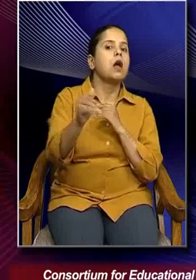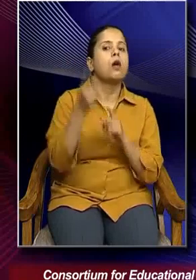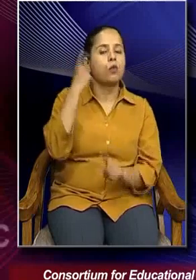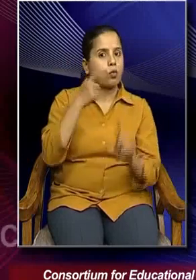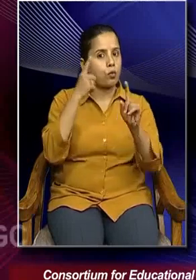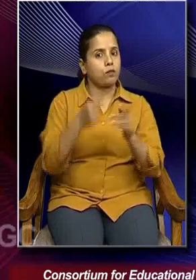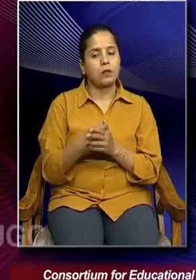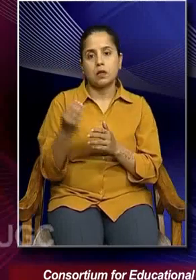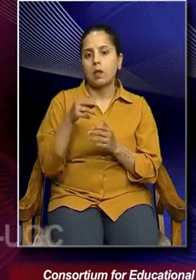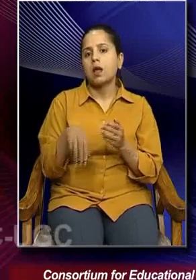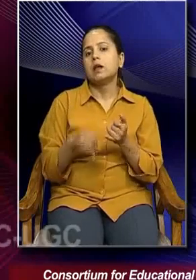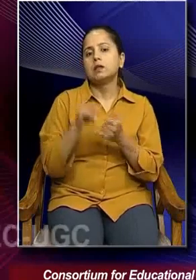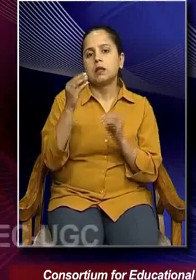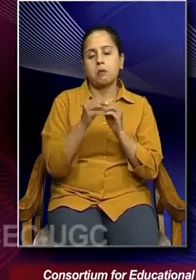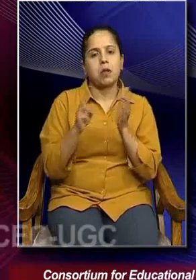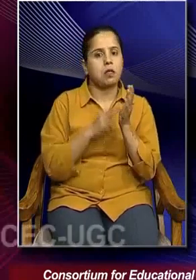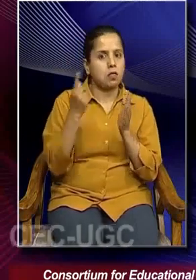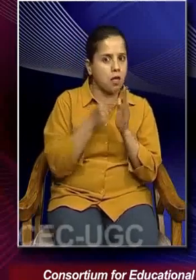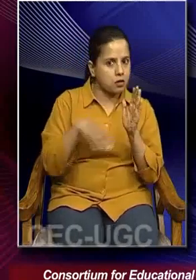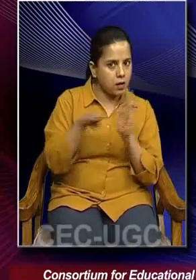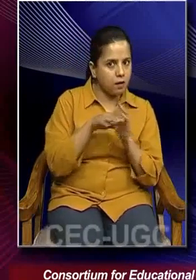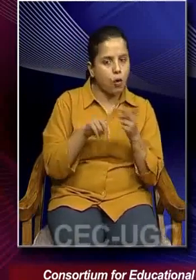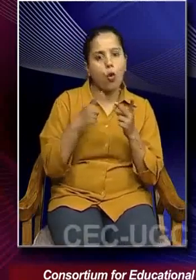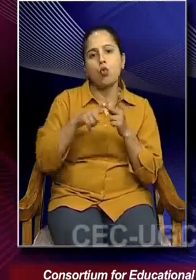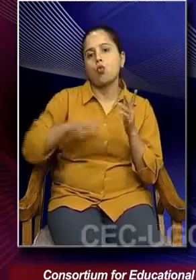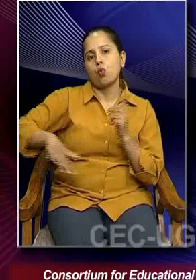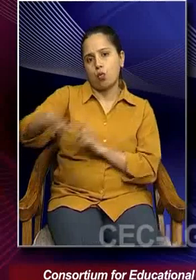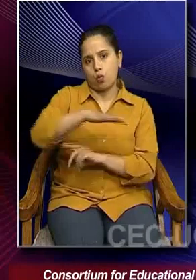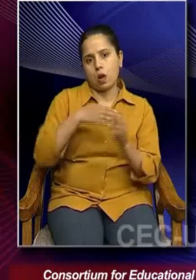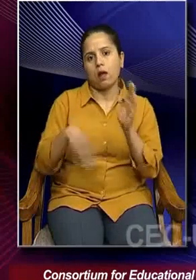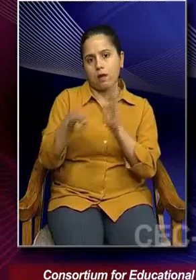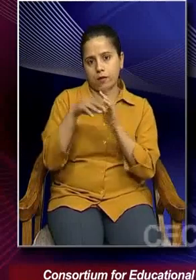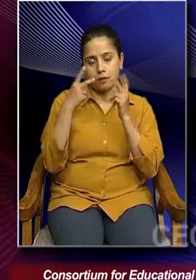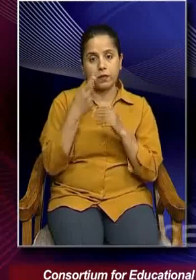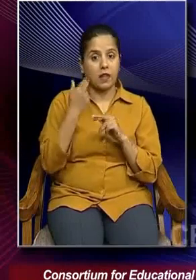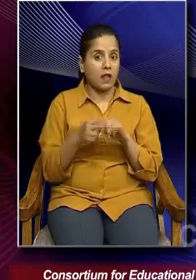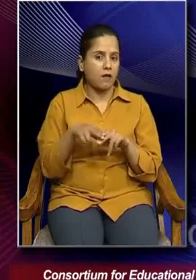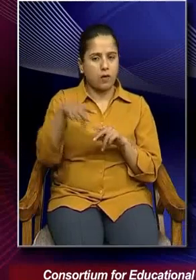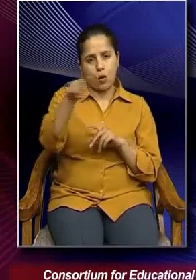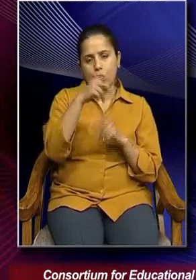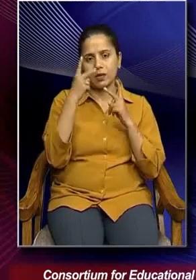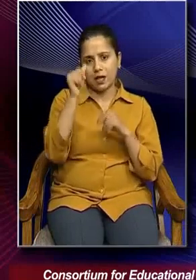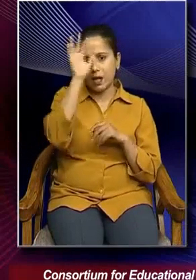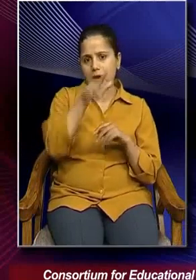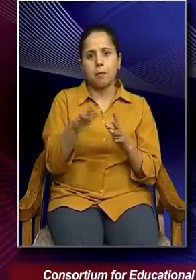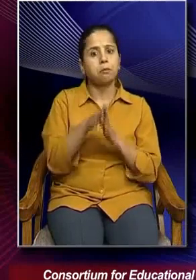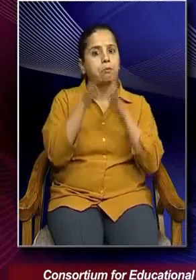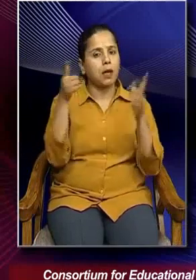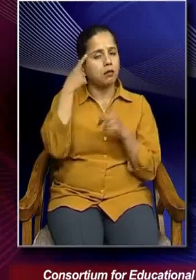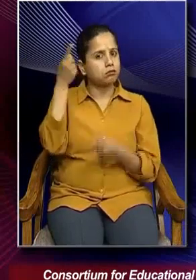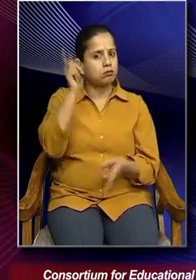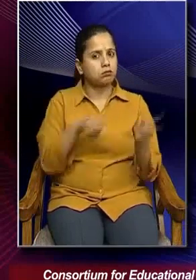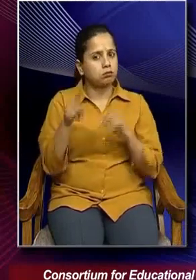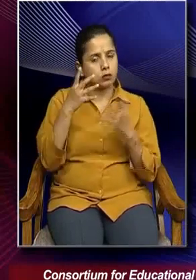at subnational level or at local level. Now, if you look at India's major strategy,